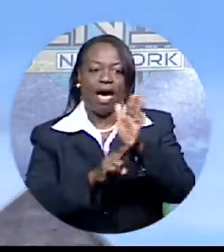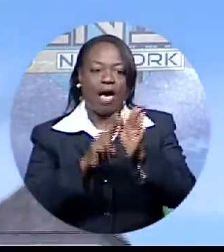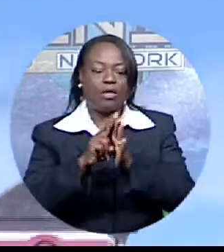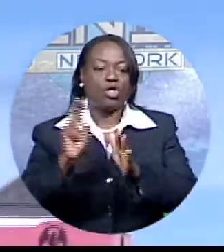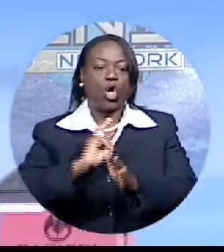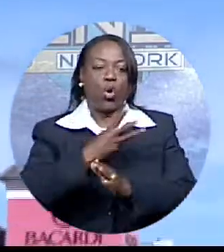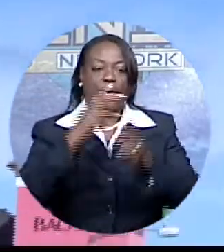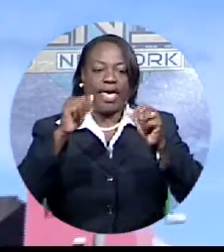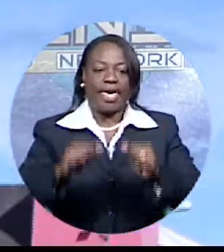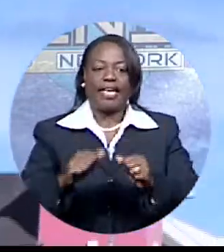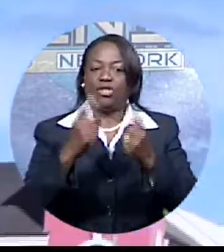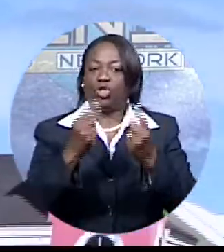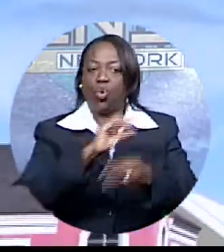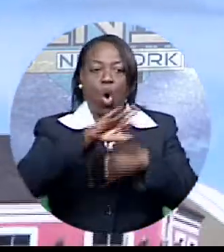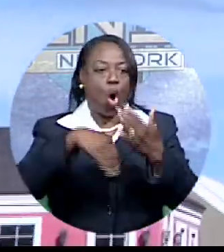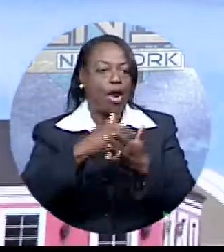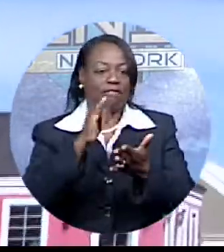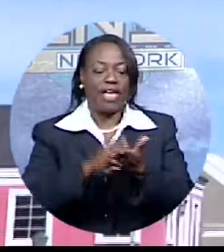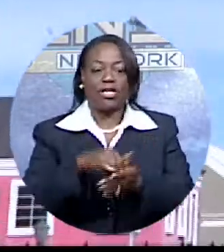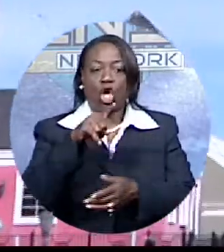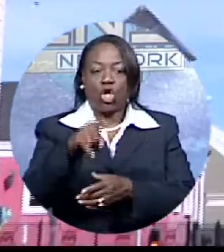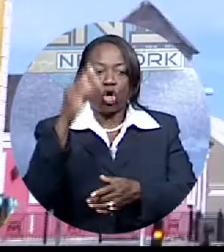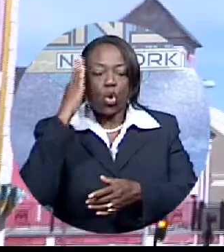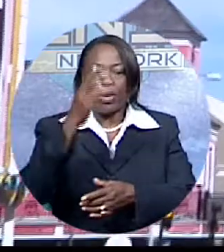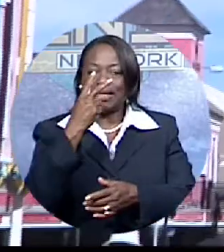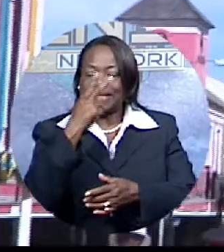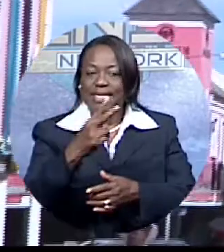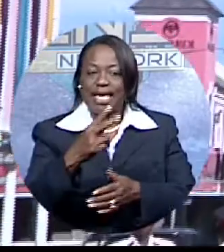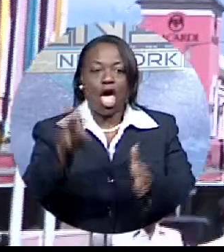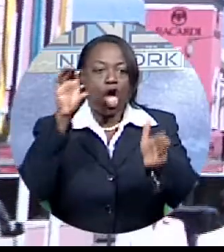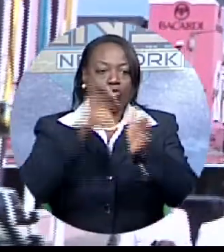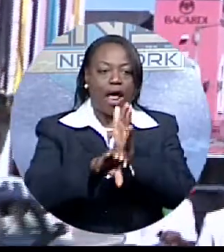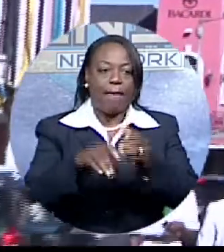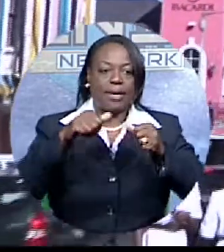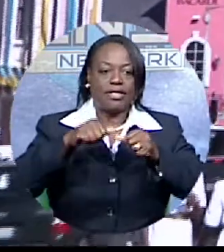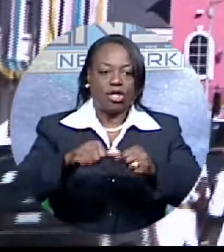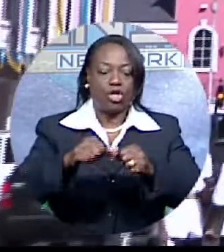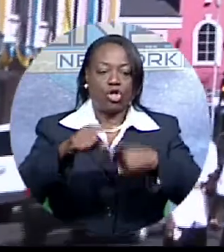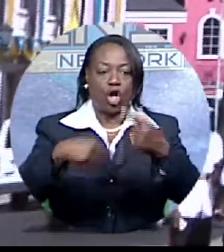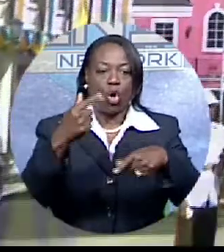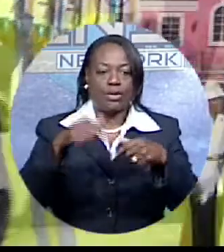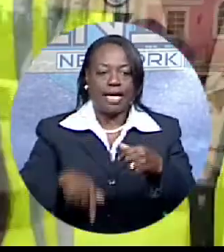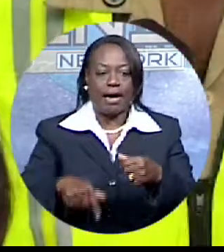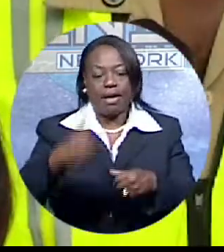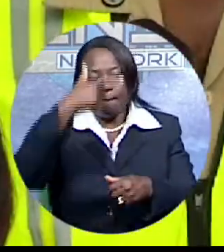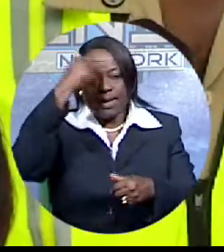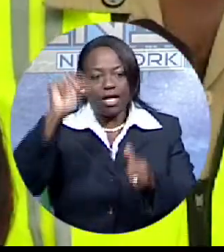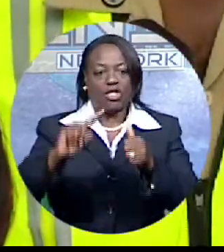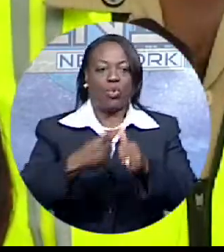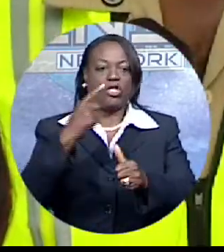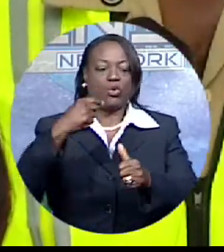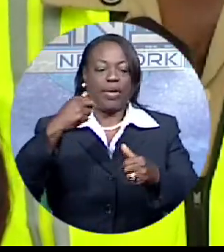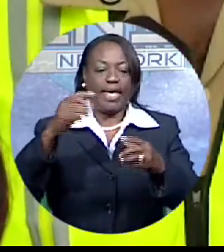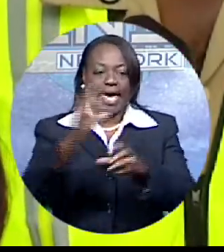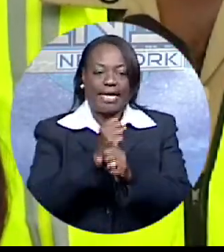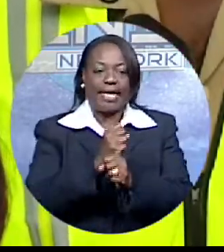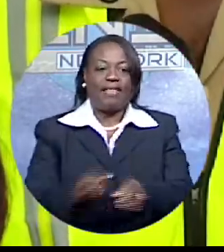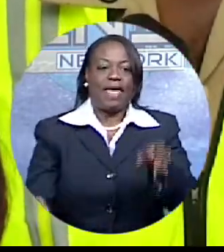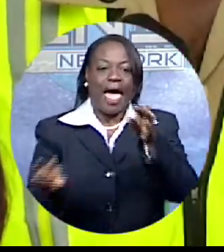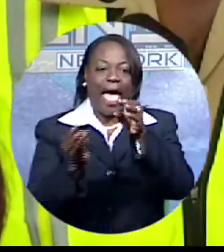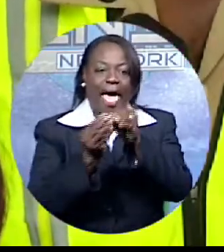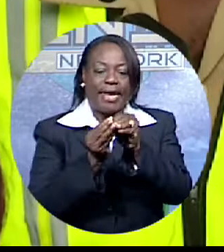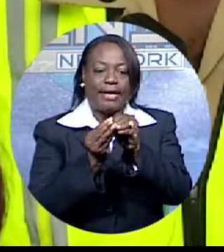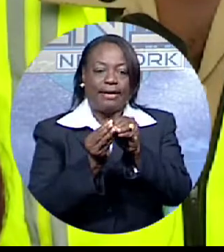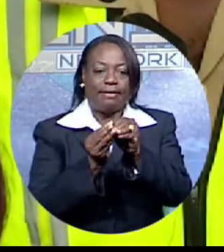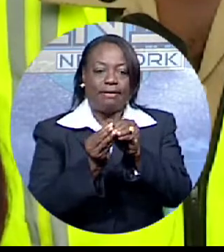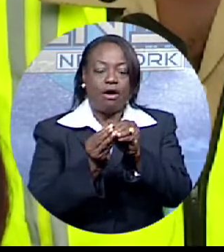all of that, and you will see crime continue to go down, because once we get the additional resources that we need, officers